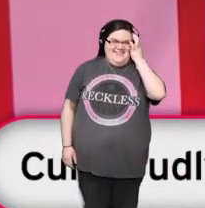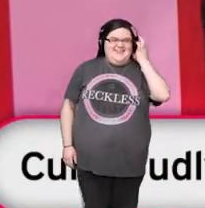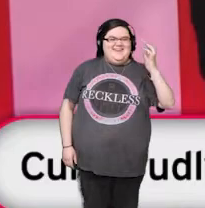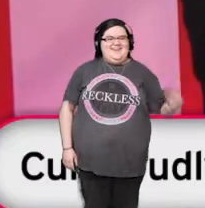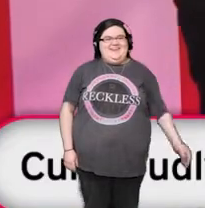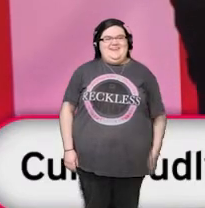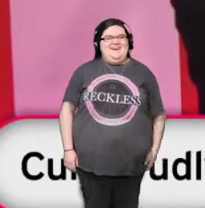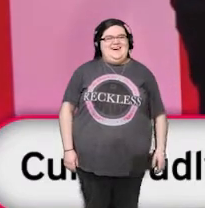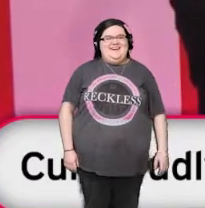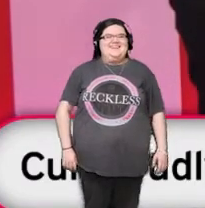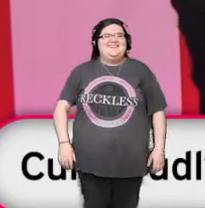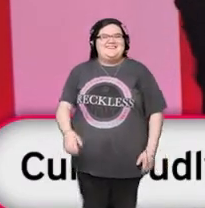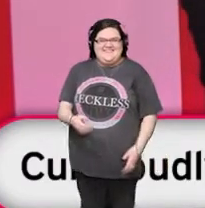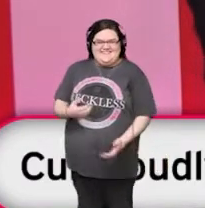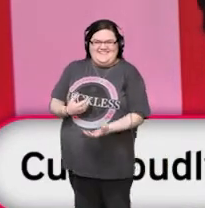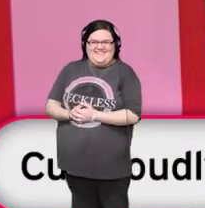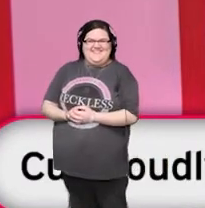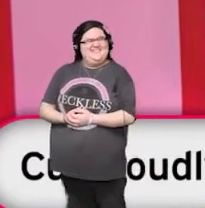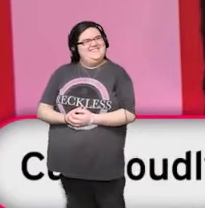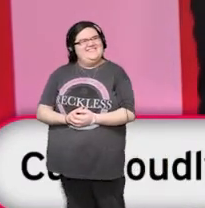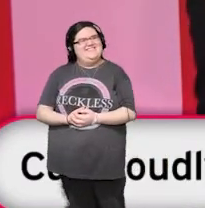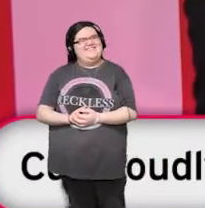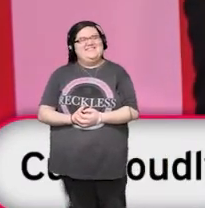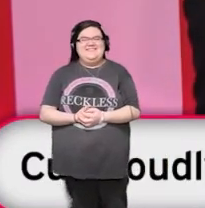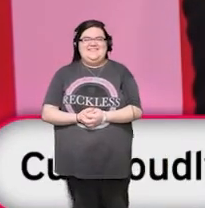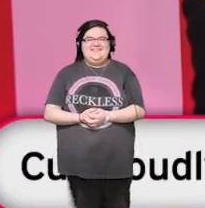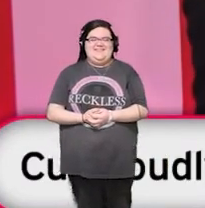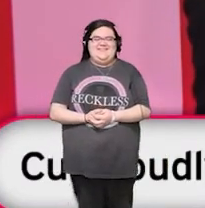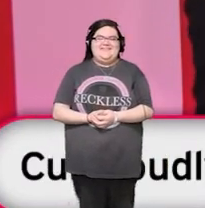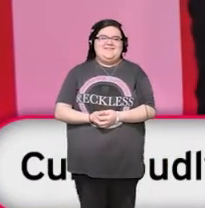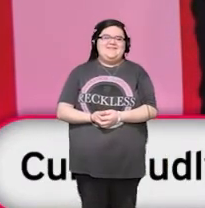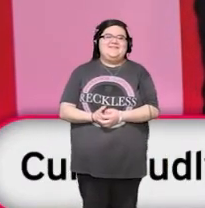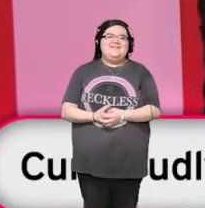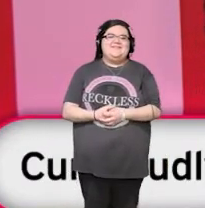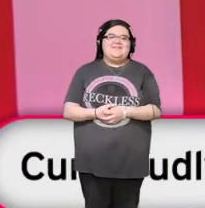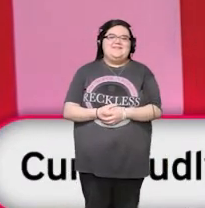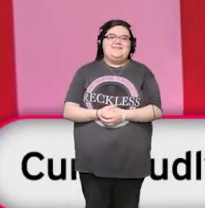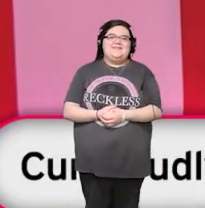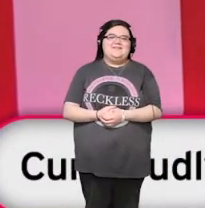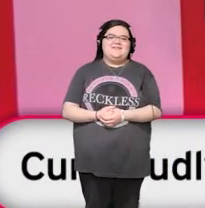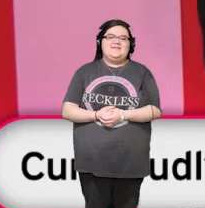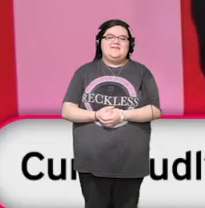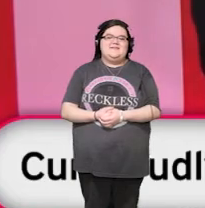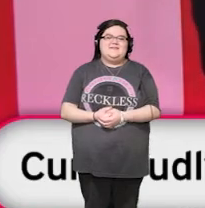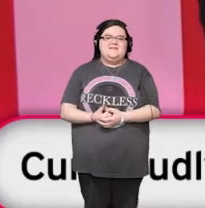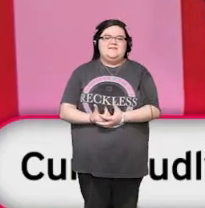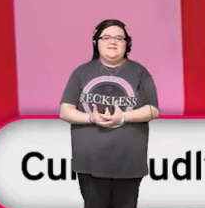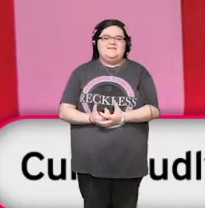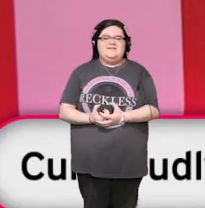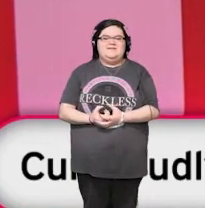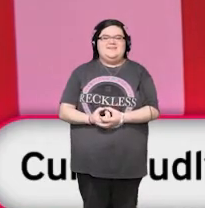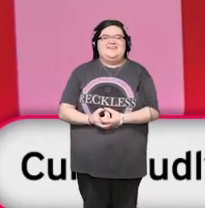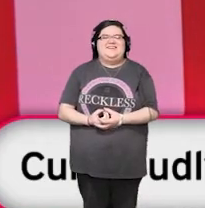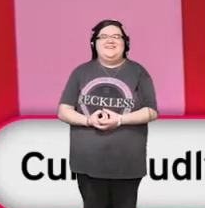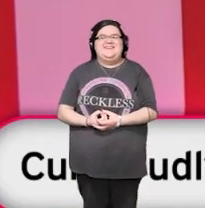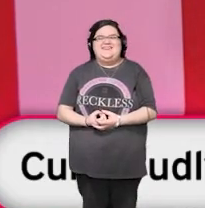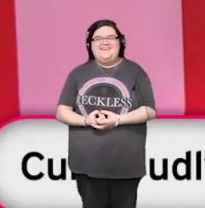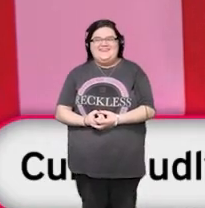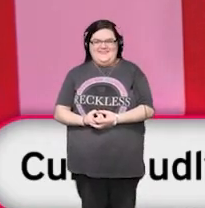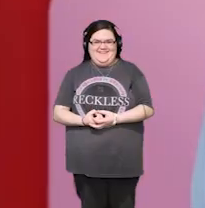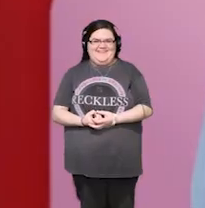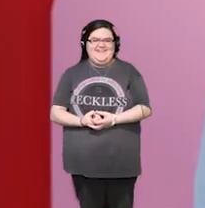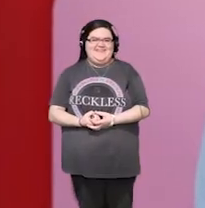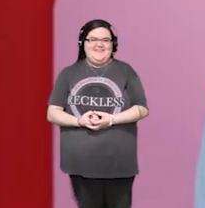I'm coming to shot. I think it has to be fart. Yeah, I guess. Yeah. Fart, yeah. We're smashing these questions. It's too